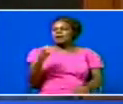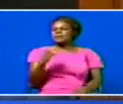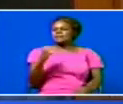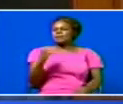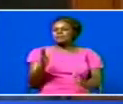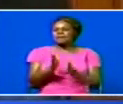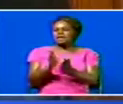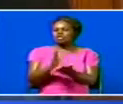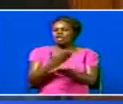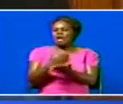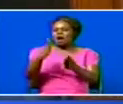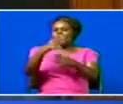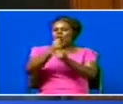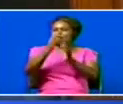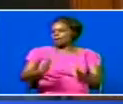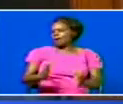and shareholders?